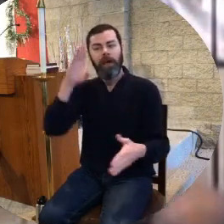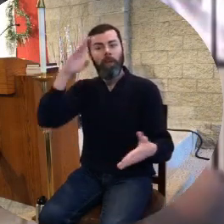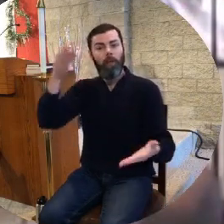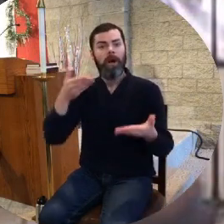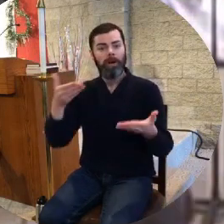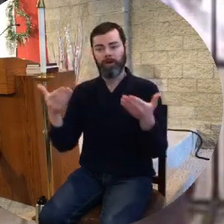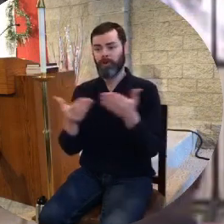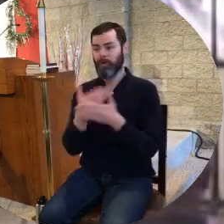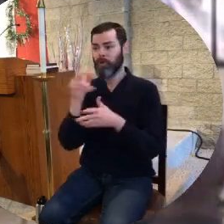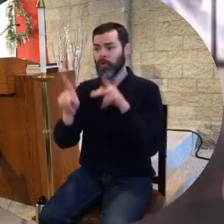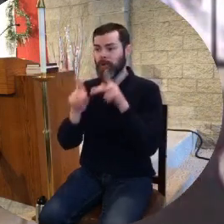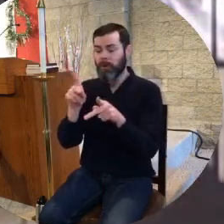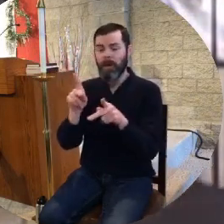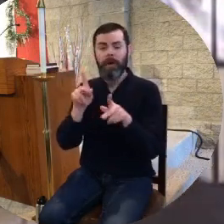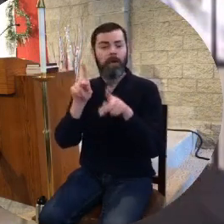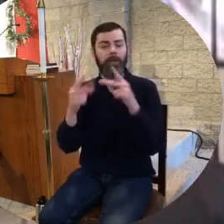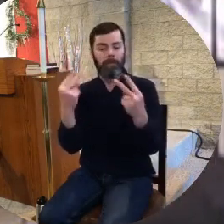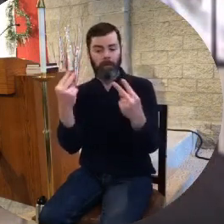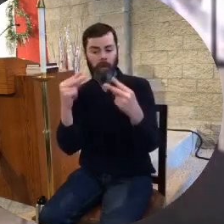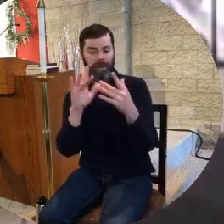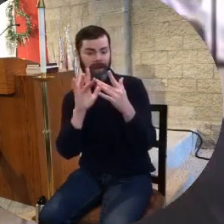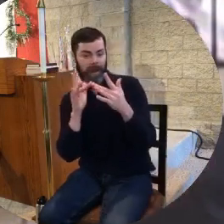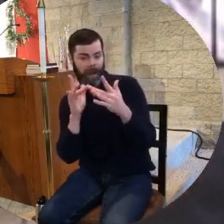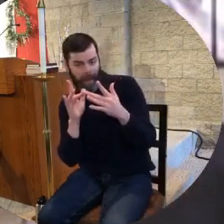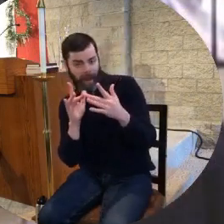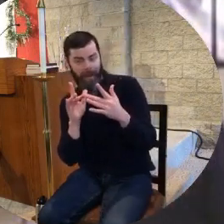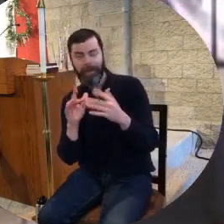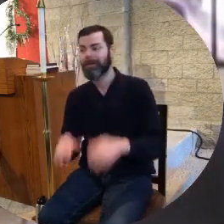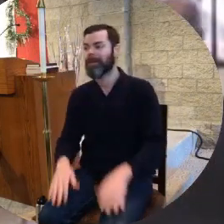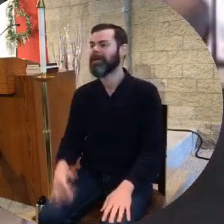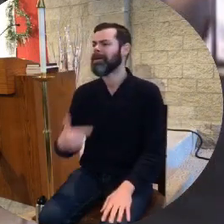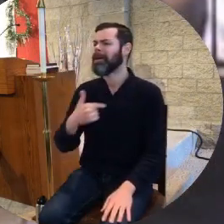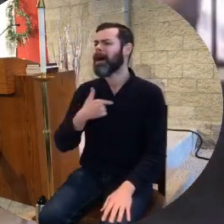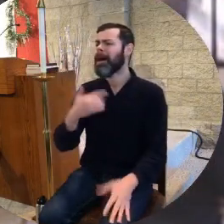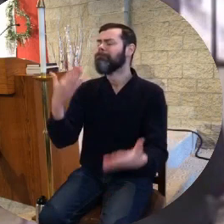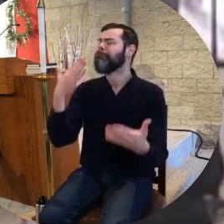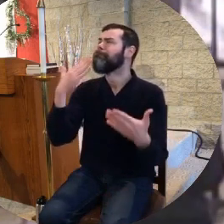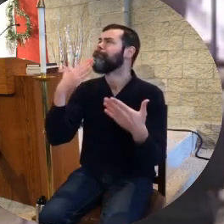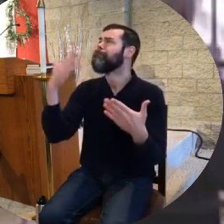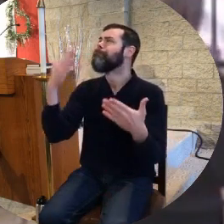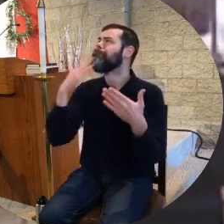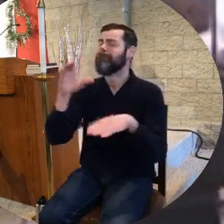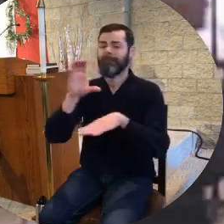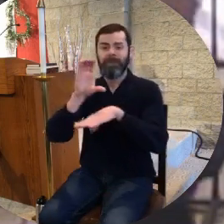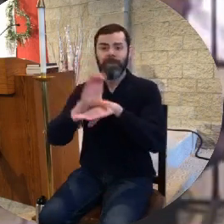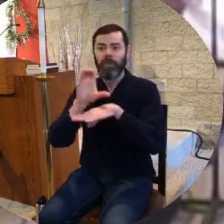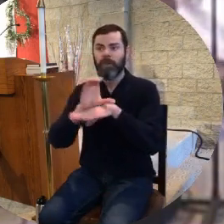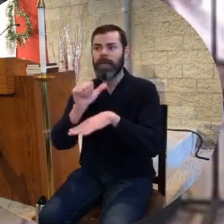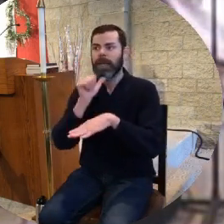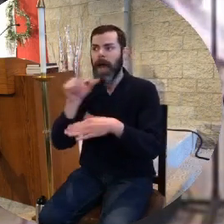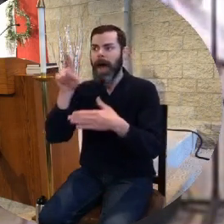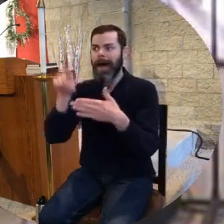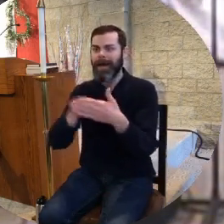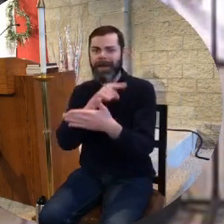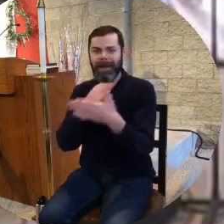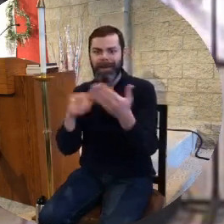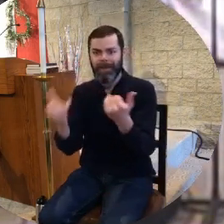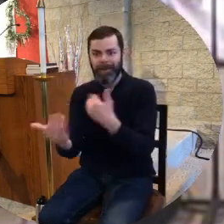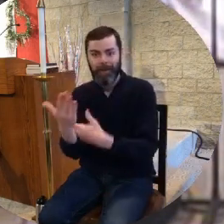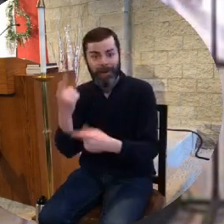are streaming with us today as well. I am so grateful that church was not canceled this morning, aren't